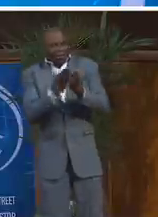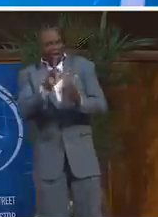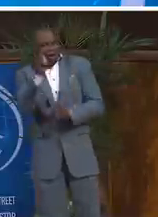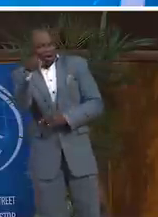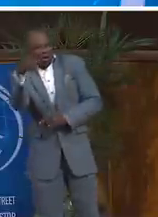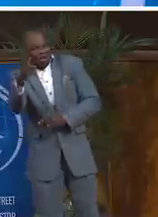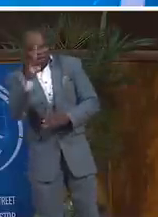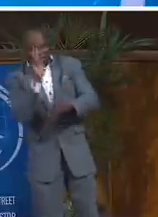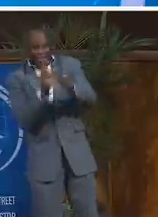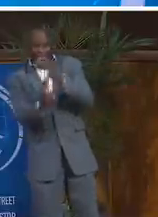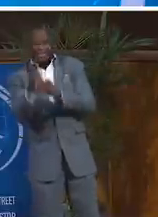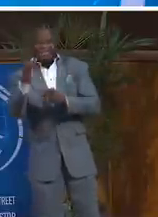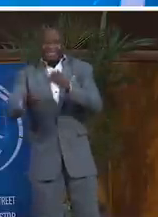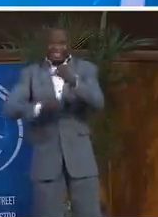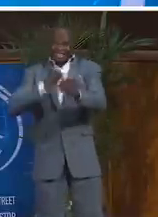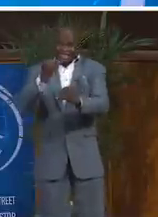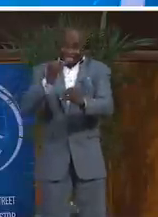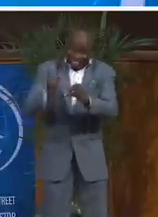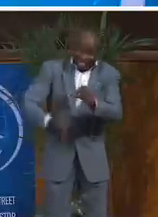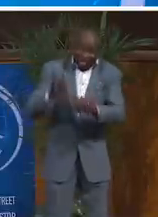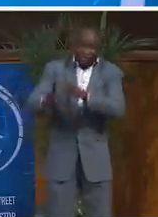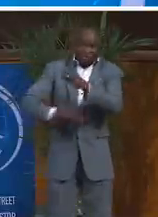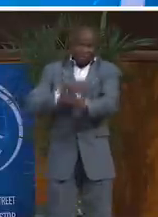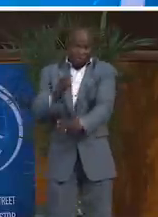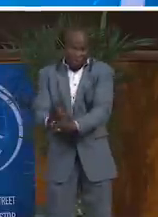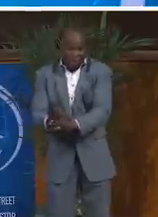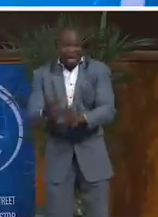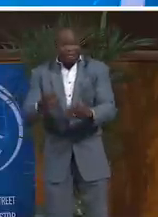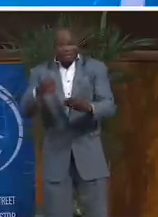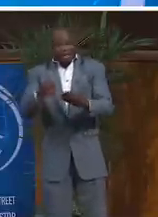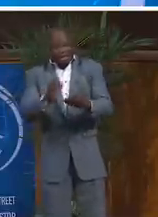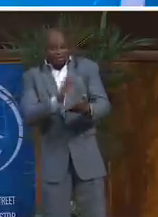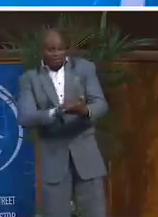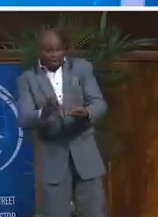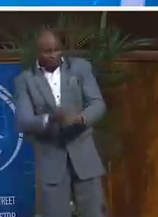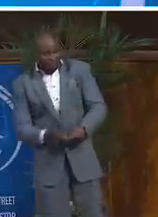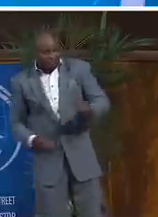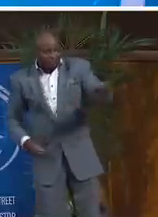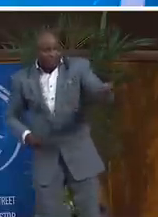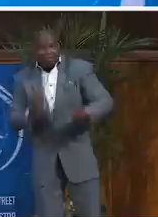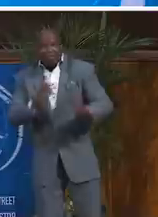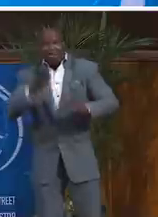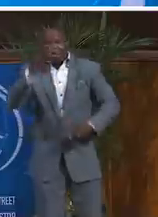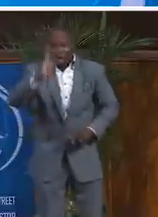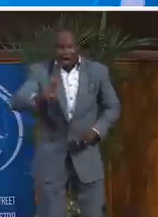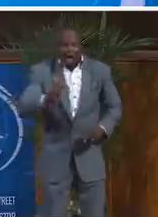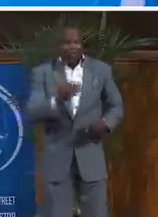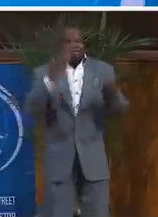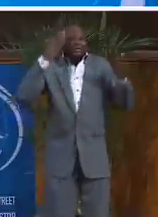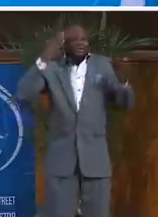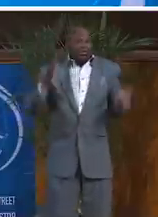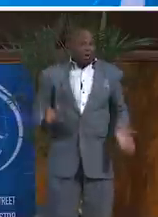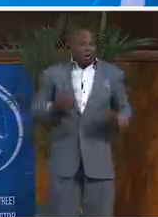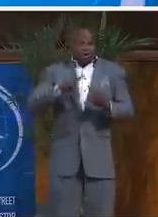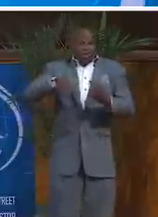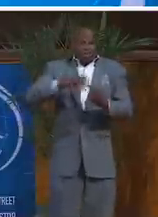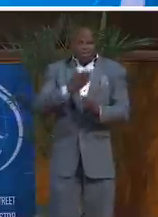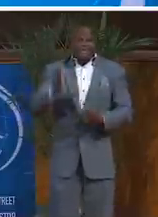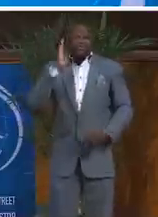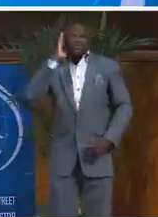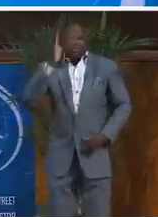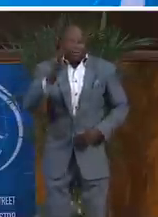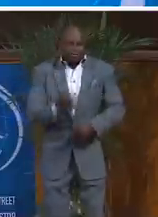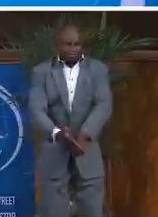to predict the end of the earth. But it's a letter written to the people of God who don't know when things are going to get